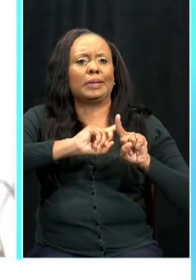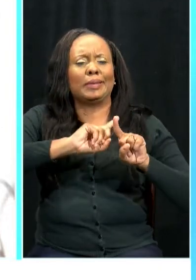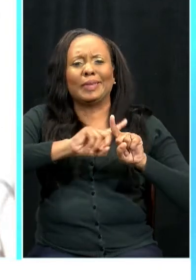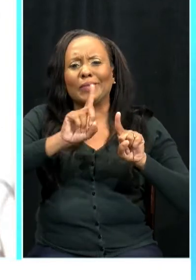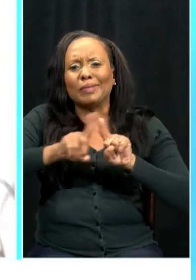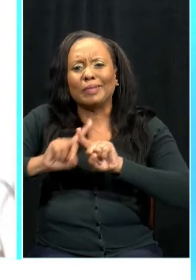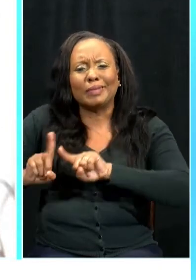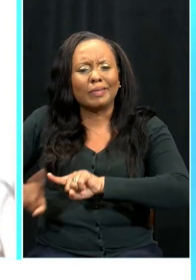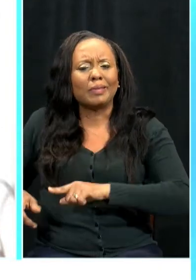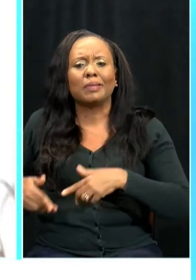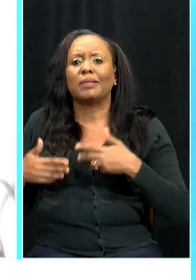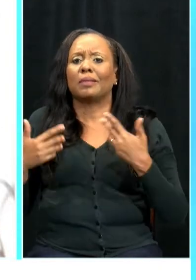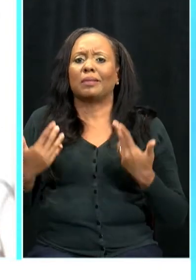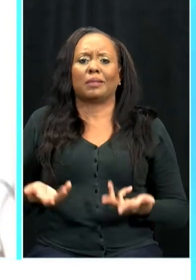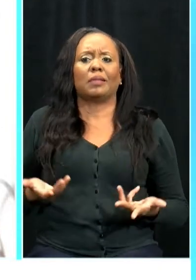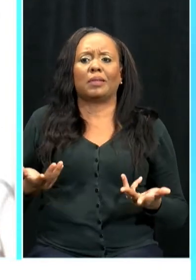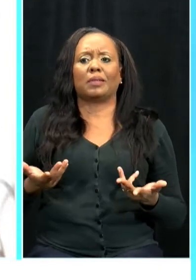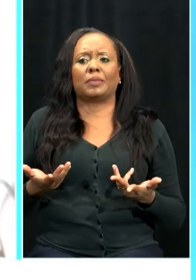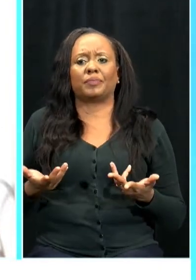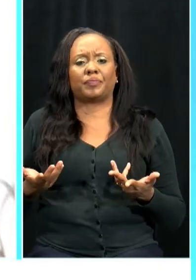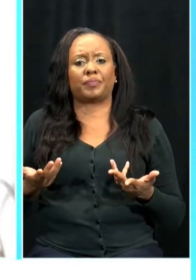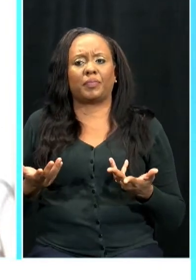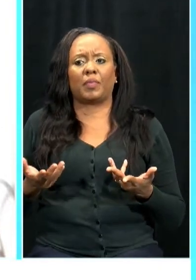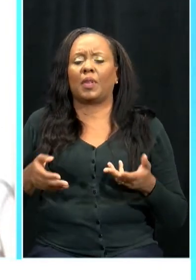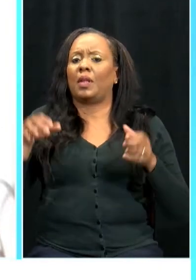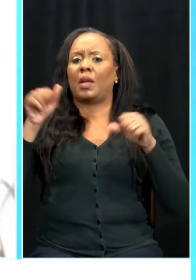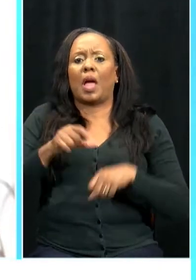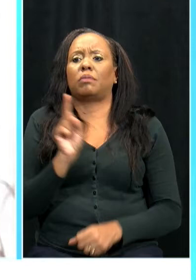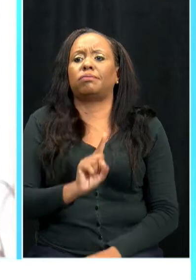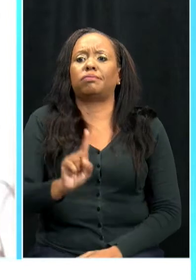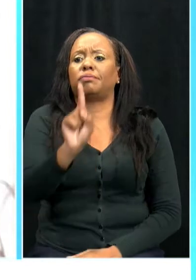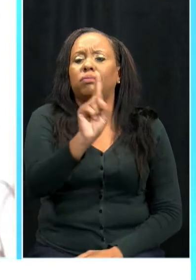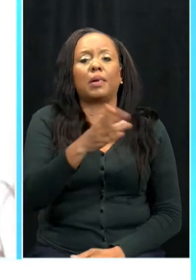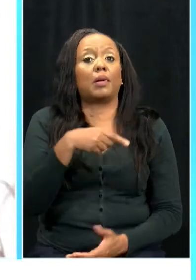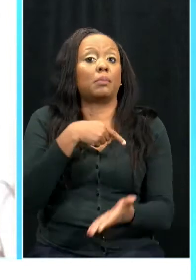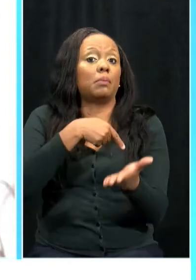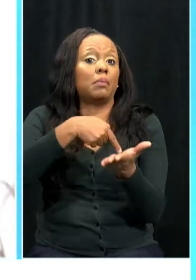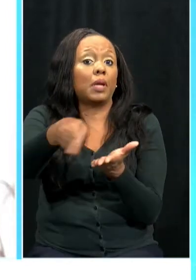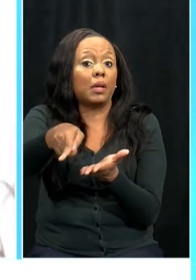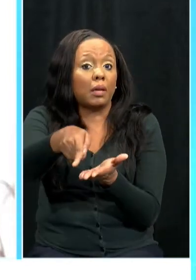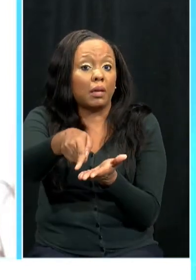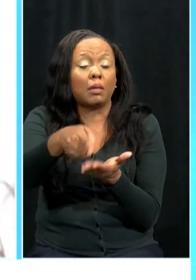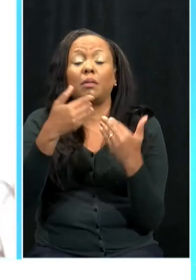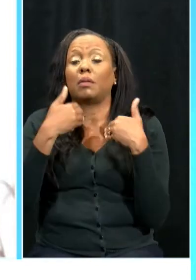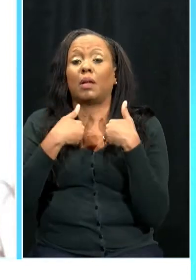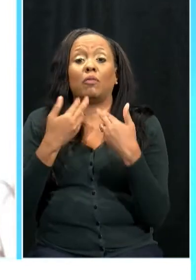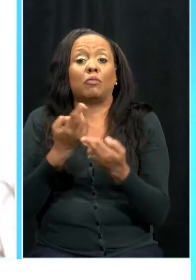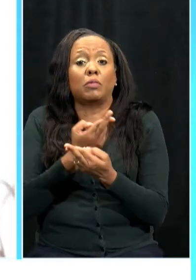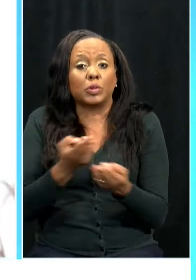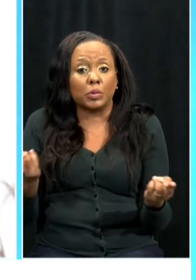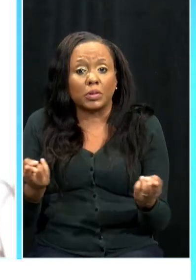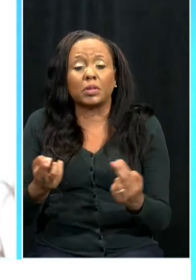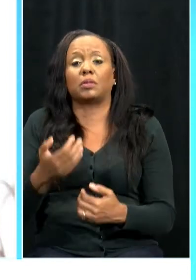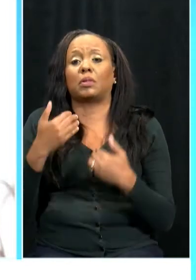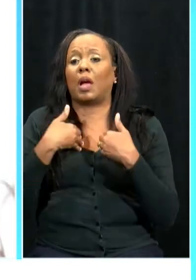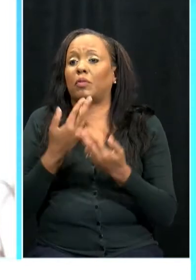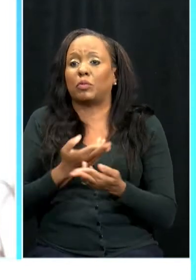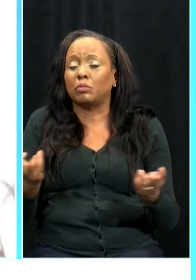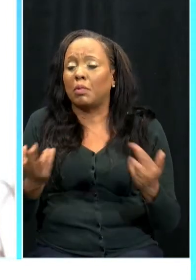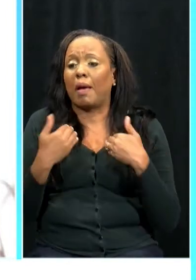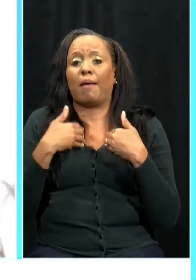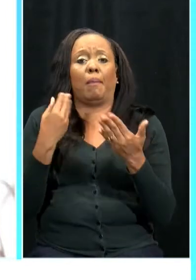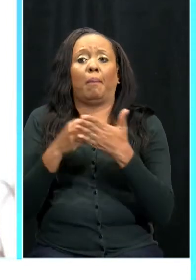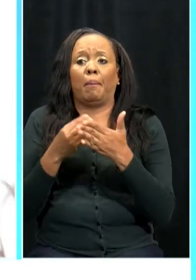in between campaigns. They can put themselves forward and they can pay for those things. They have the resources to pay to be